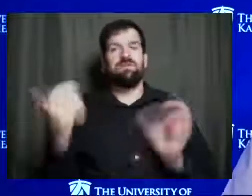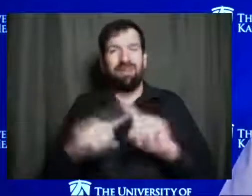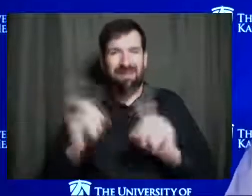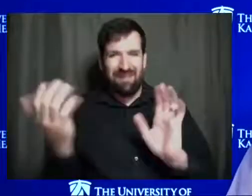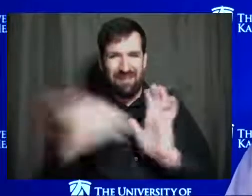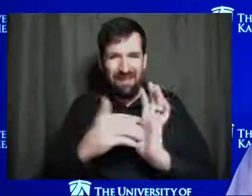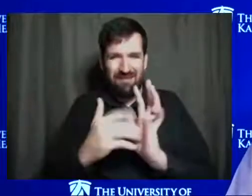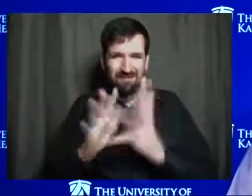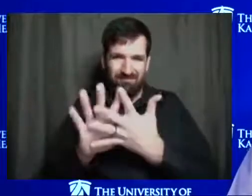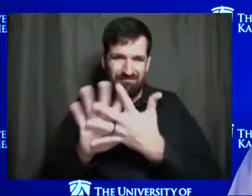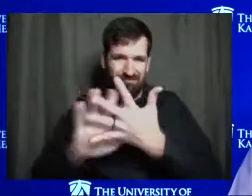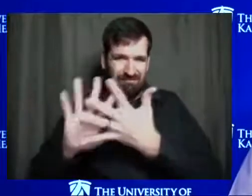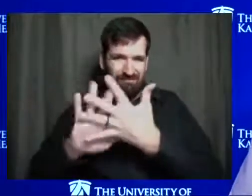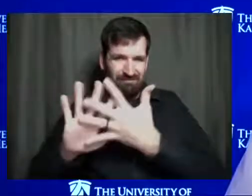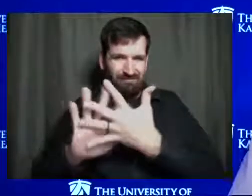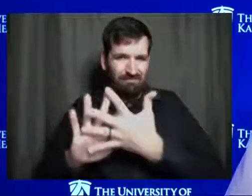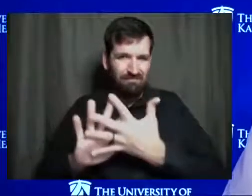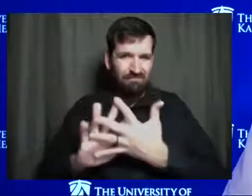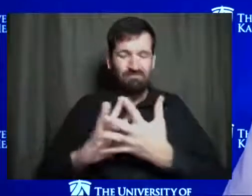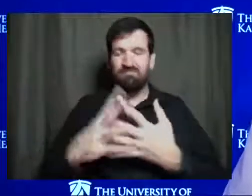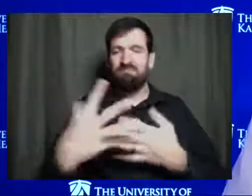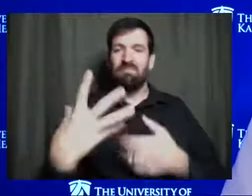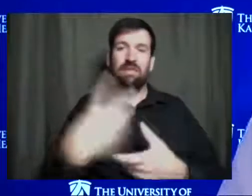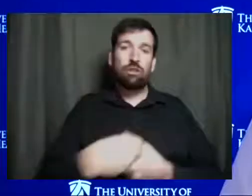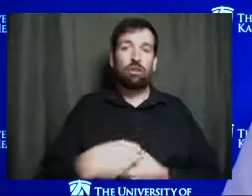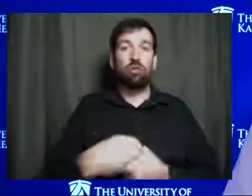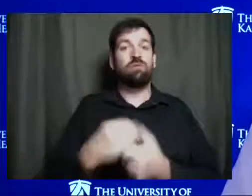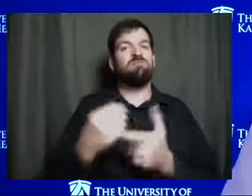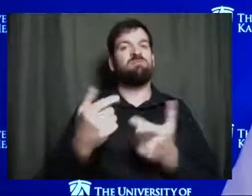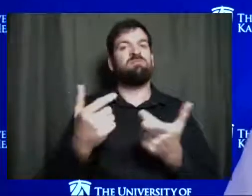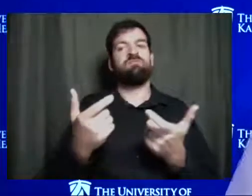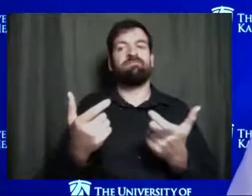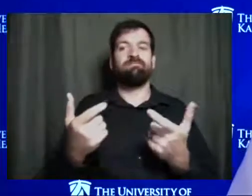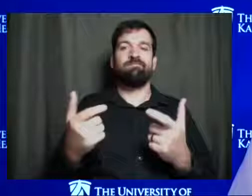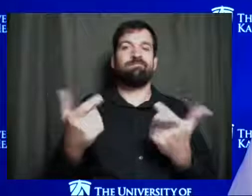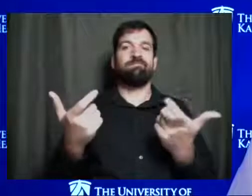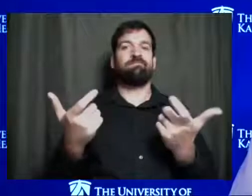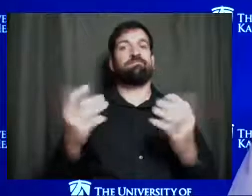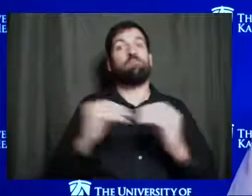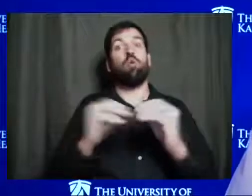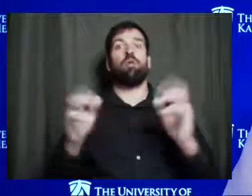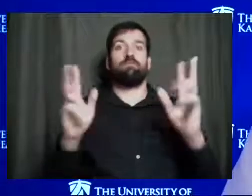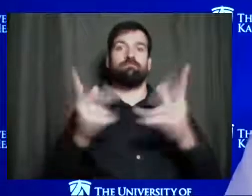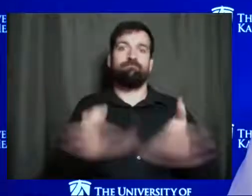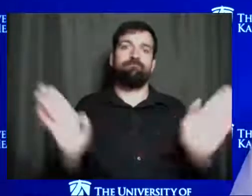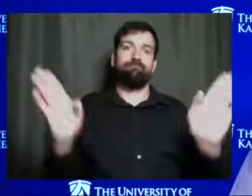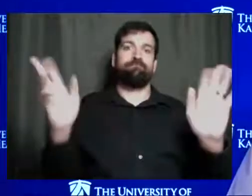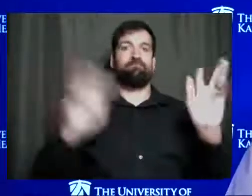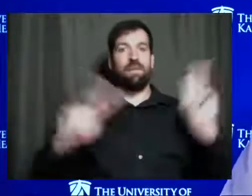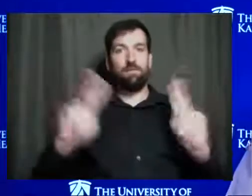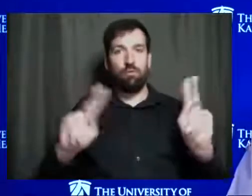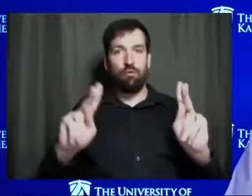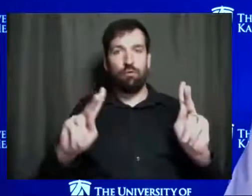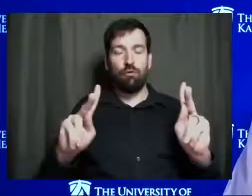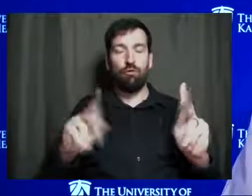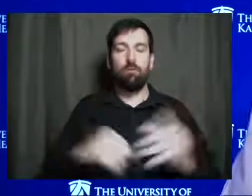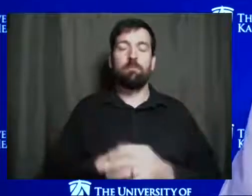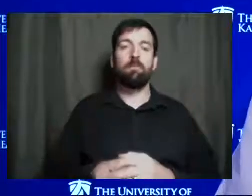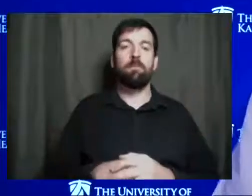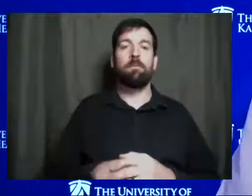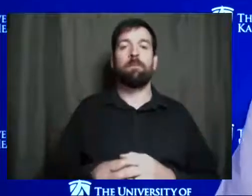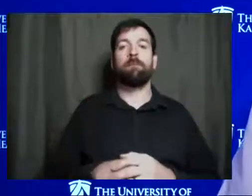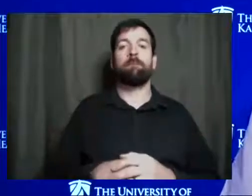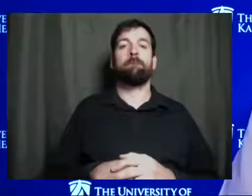I think it does include, it is a large umbrella that includes a large amount of people or subpopulations within the